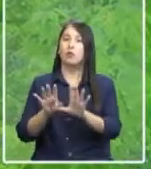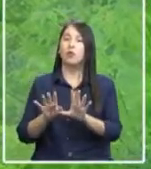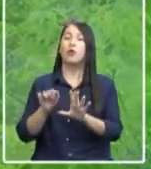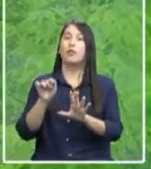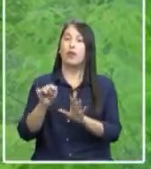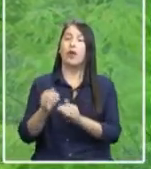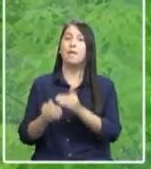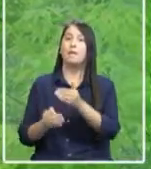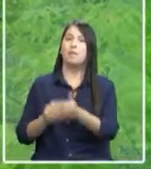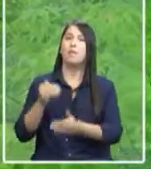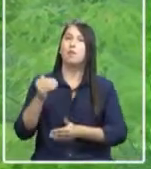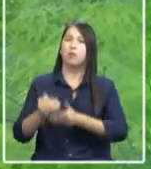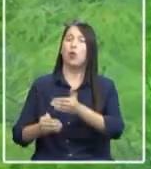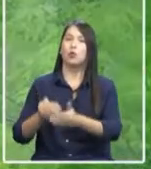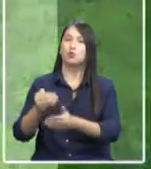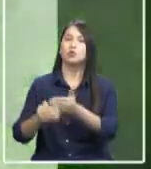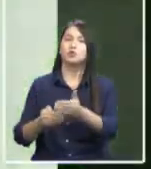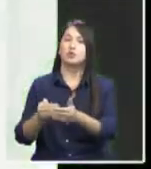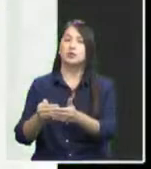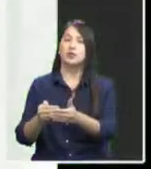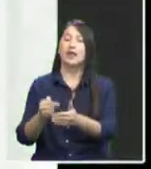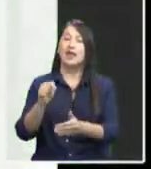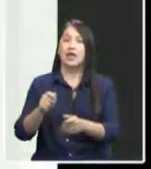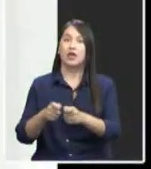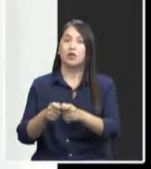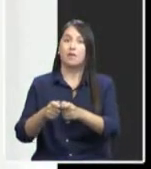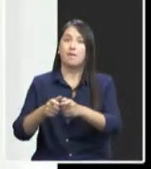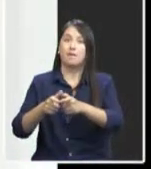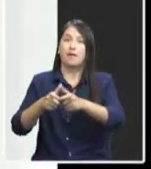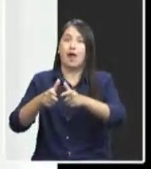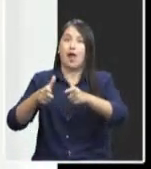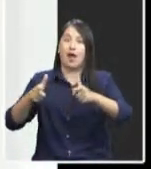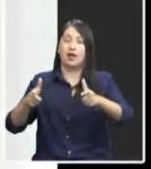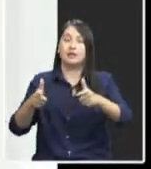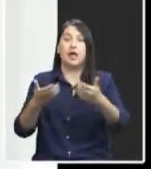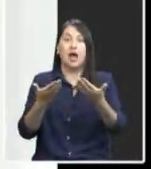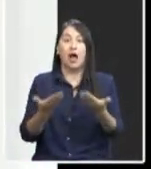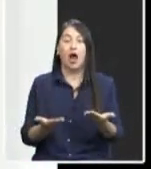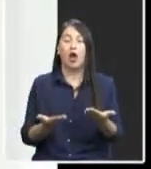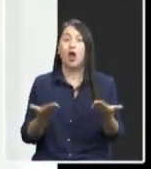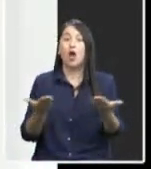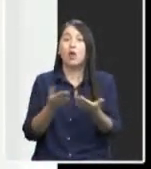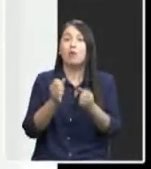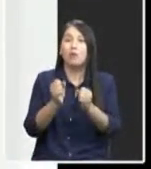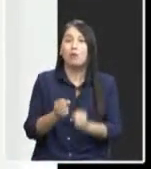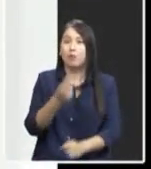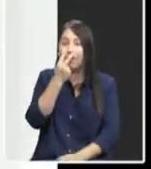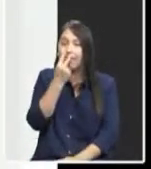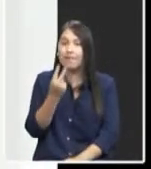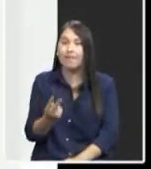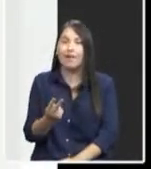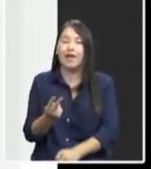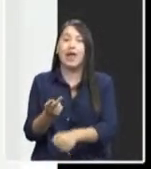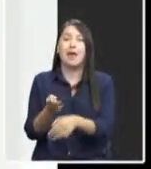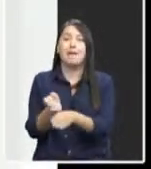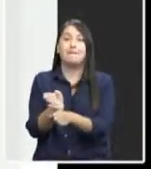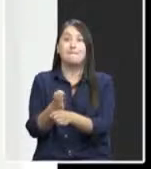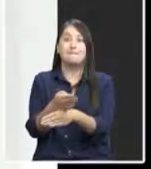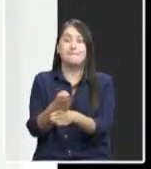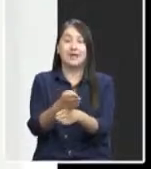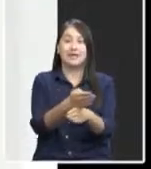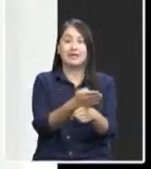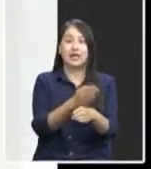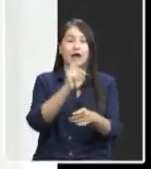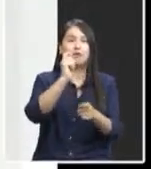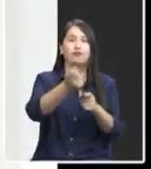and now we fish everywhere, and we have an impact that is on the sea that is